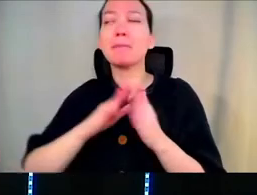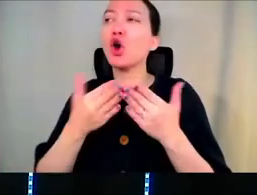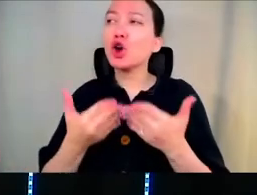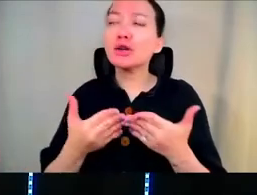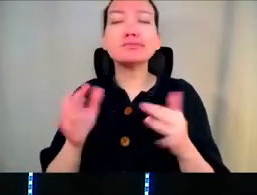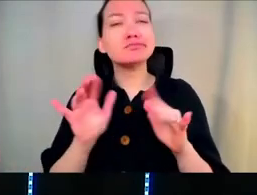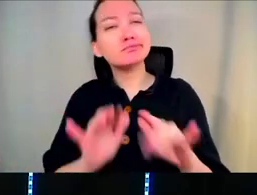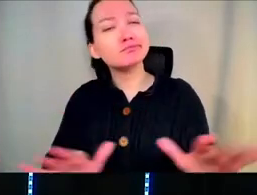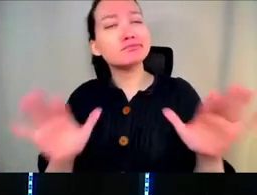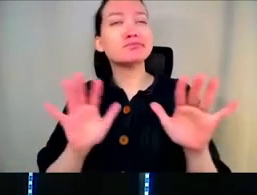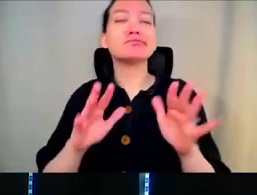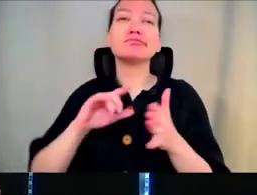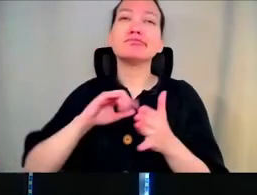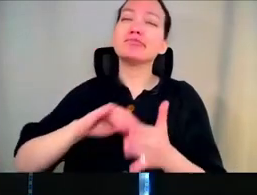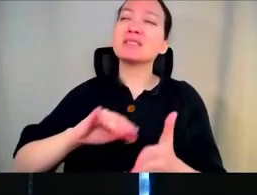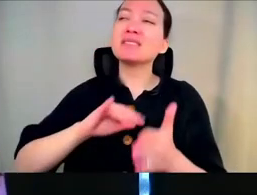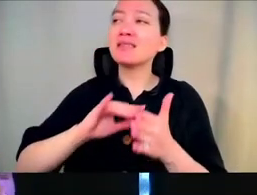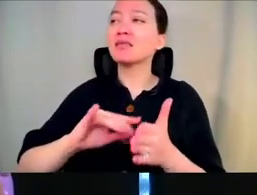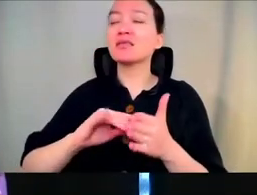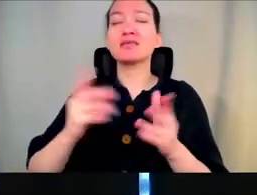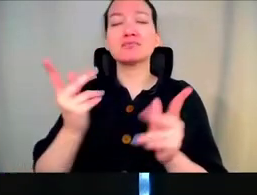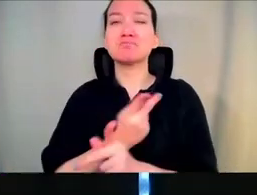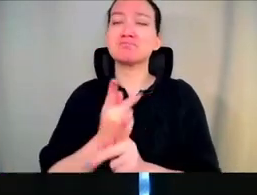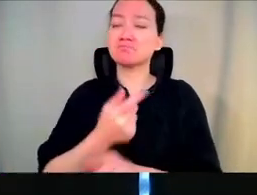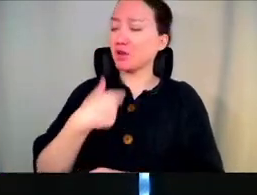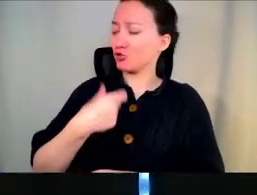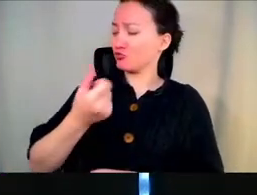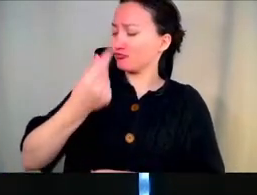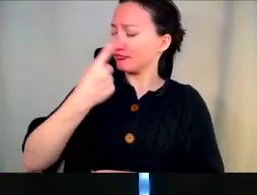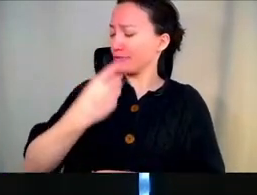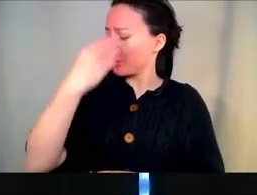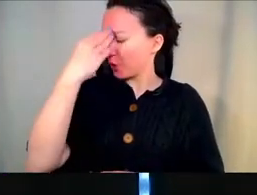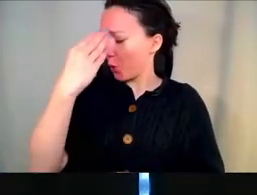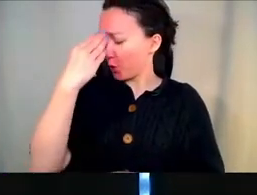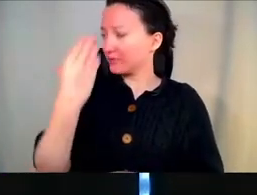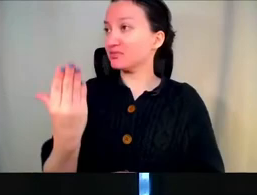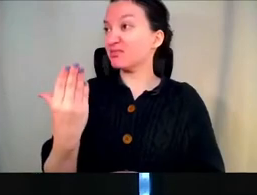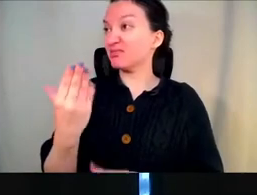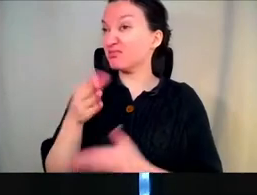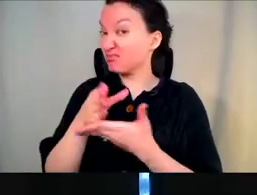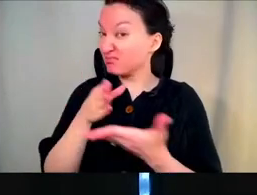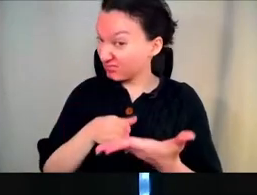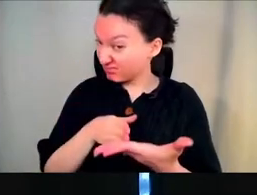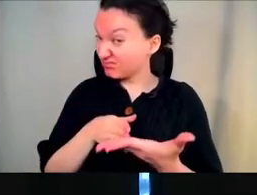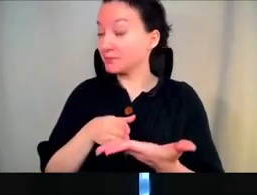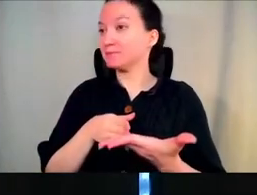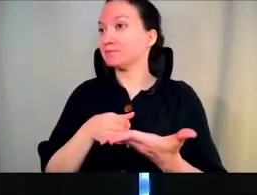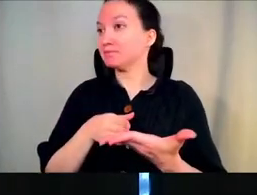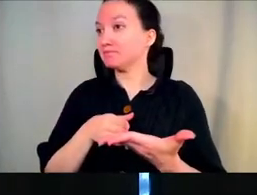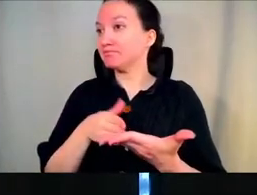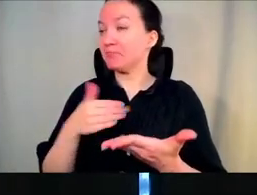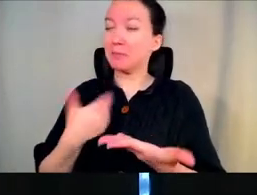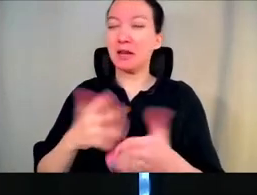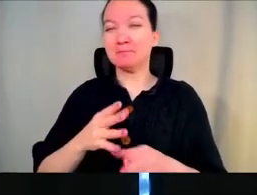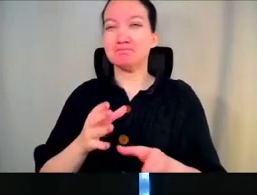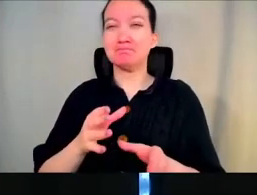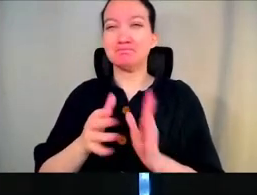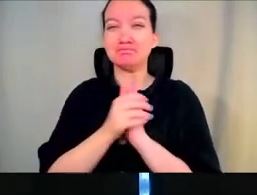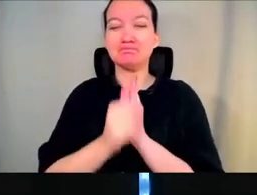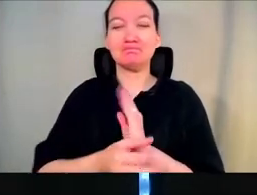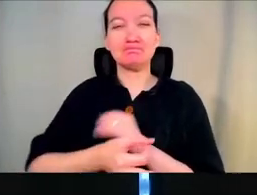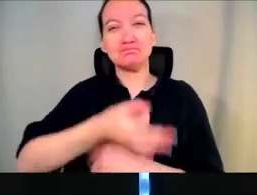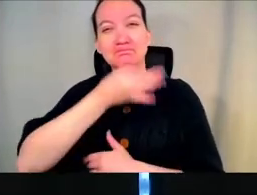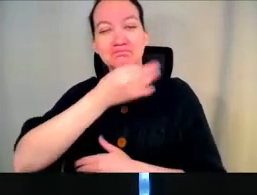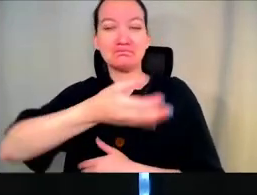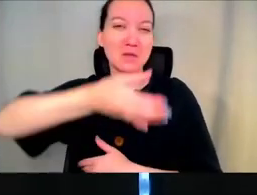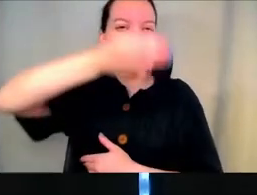Gospels, you know. I've done some Bible studies. I've got some things figured out. And I feel like I know some things. I think I'm kind of knowledgeable about these